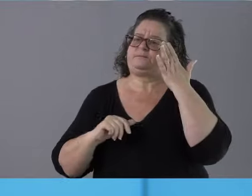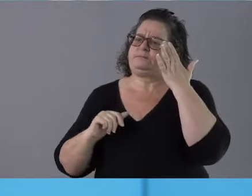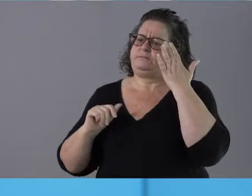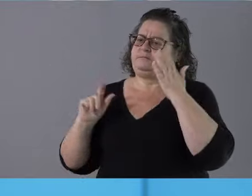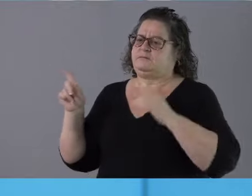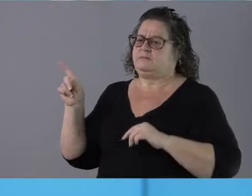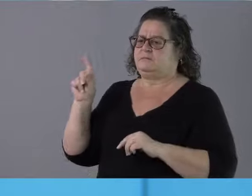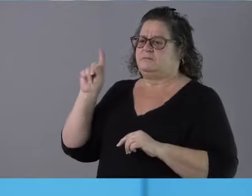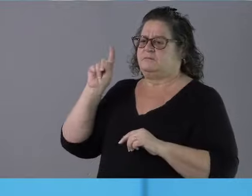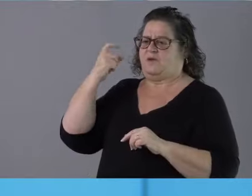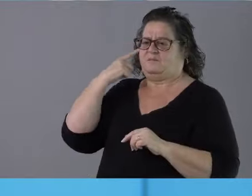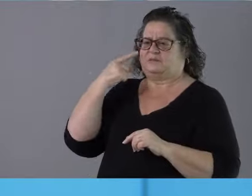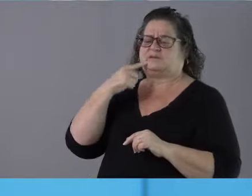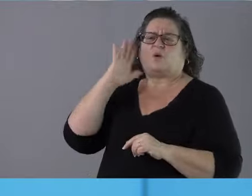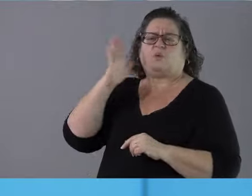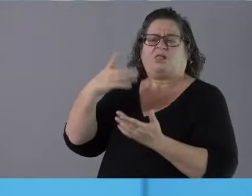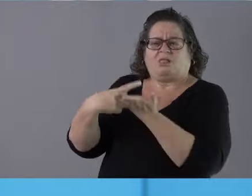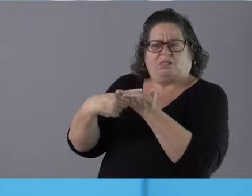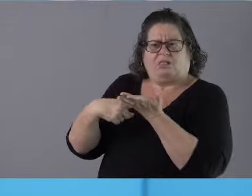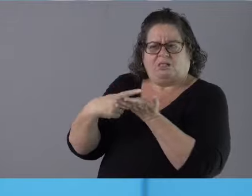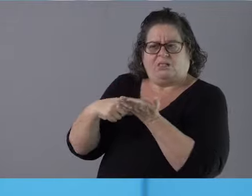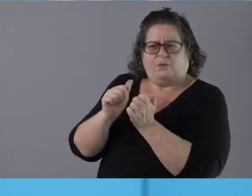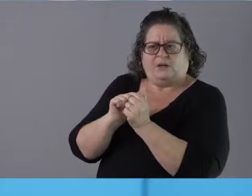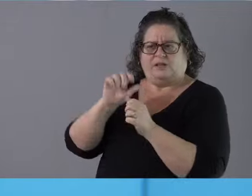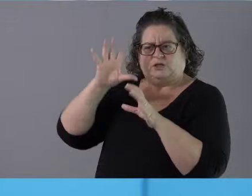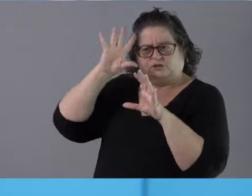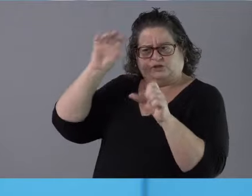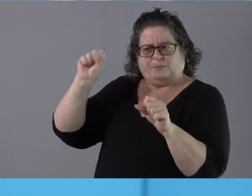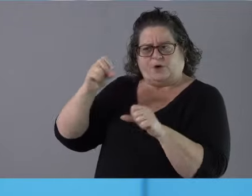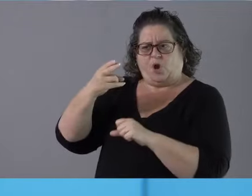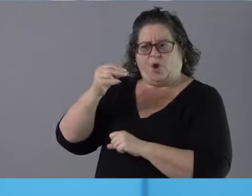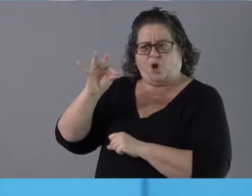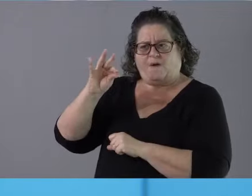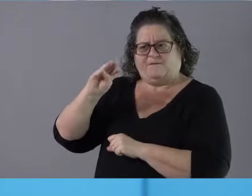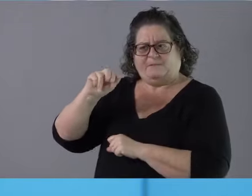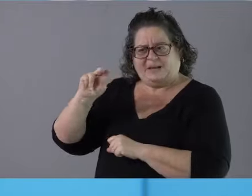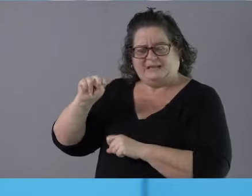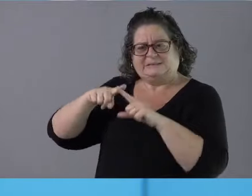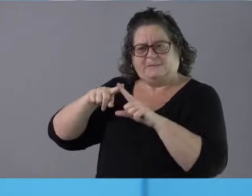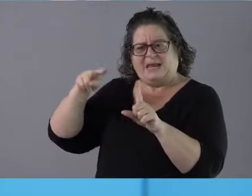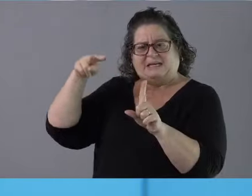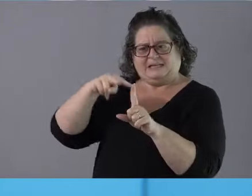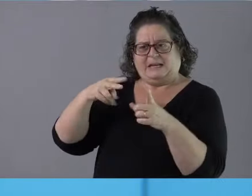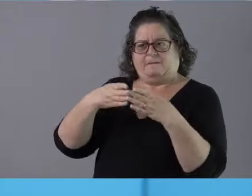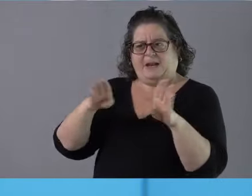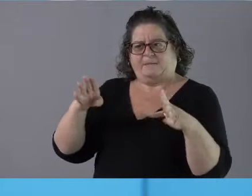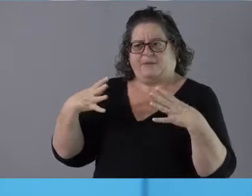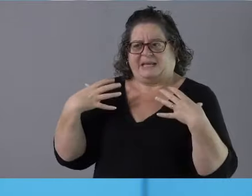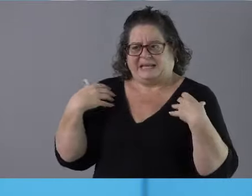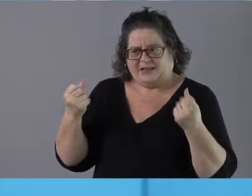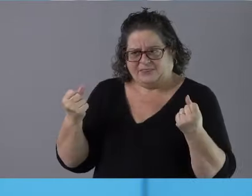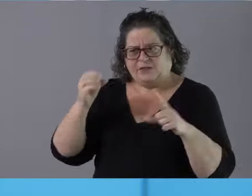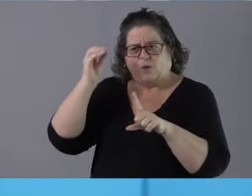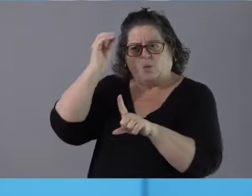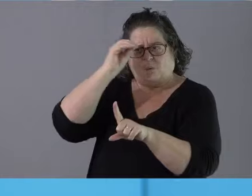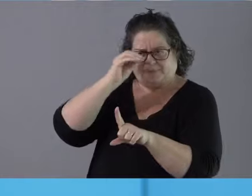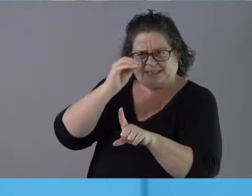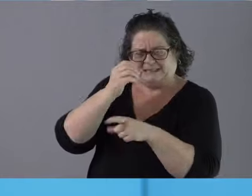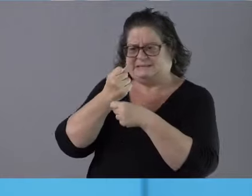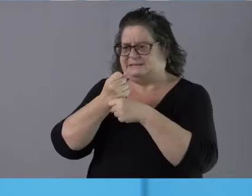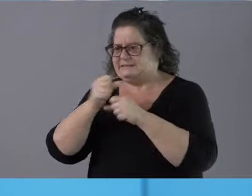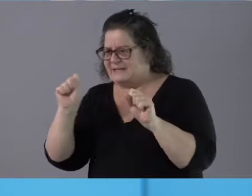health and the safety of our kids, our teachers, the staff, and the people that work inside